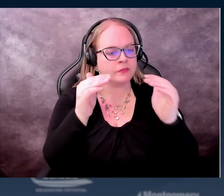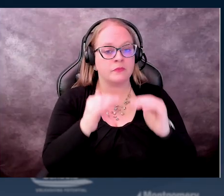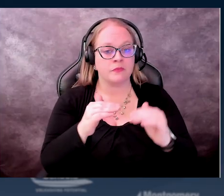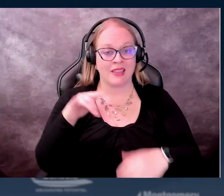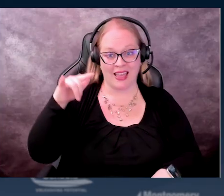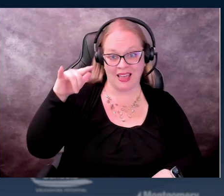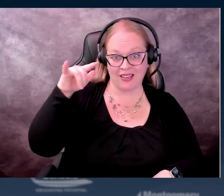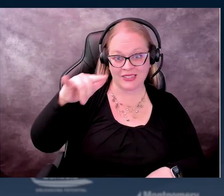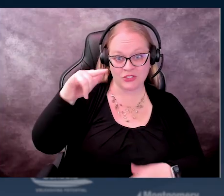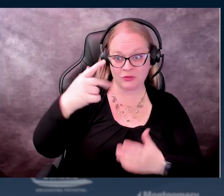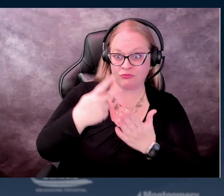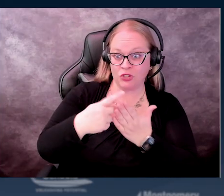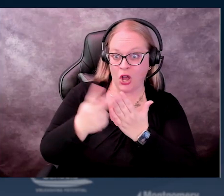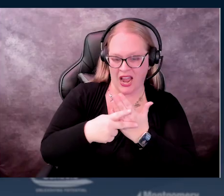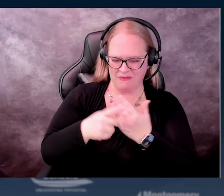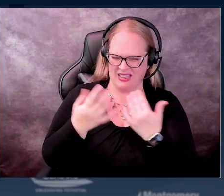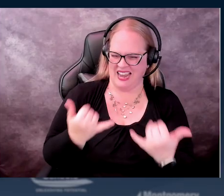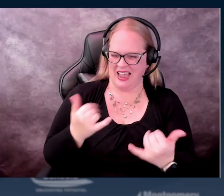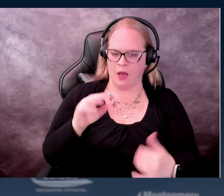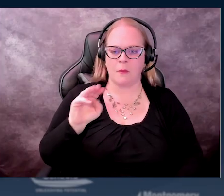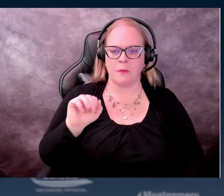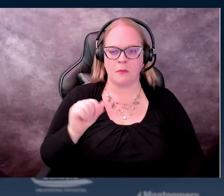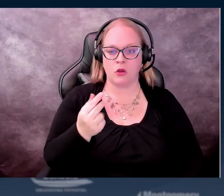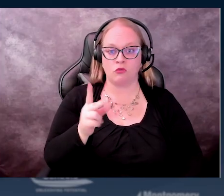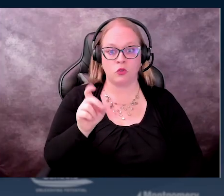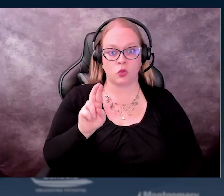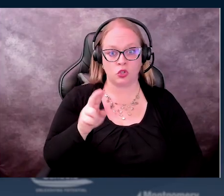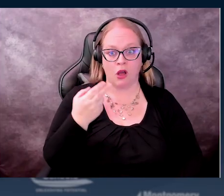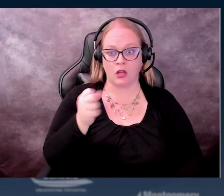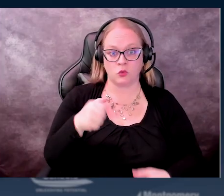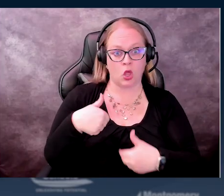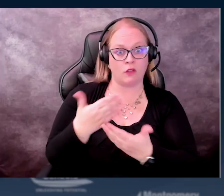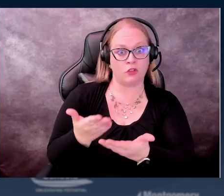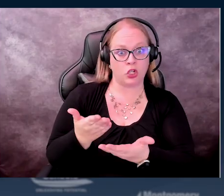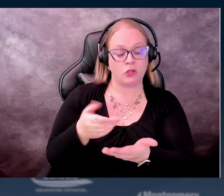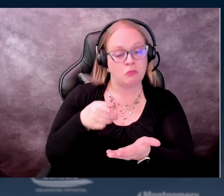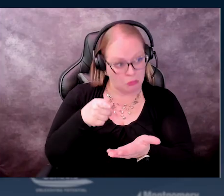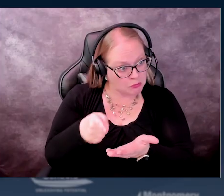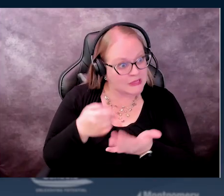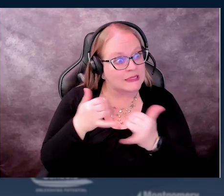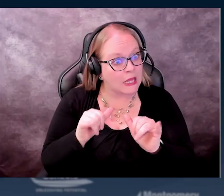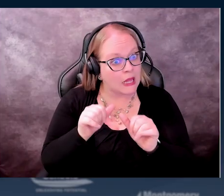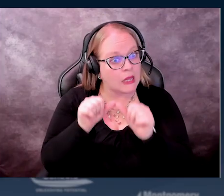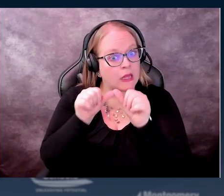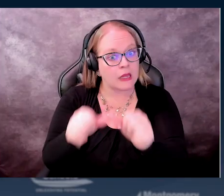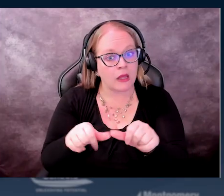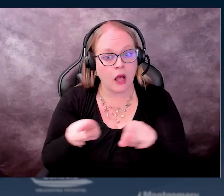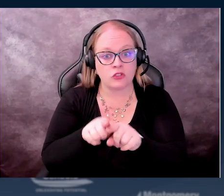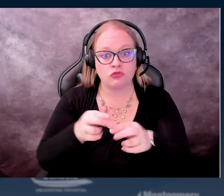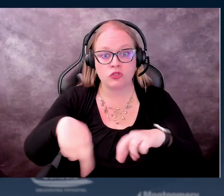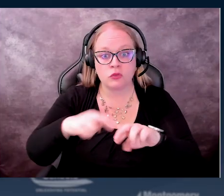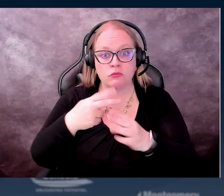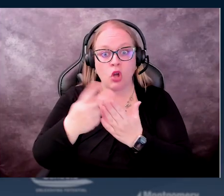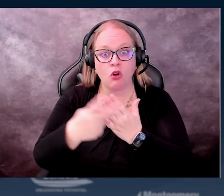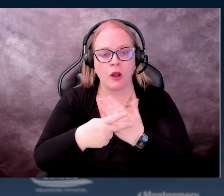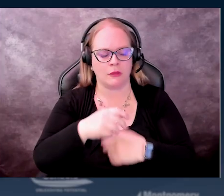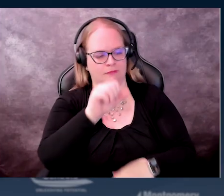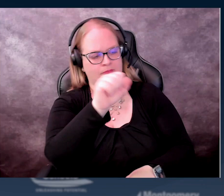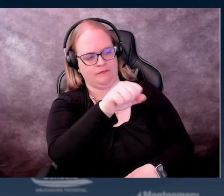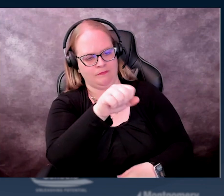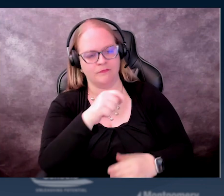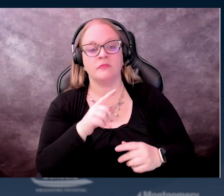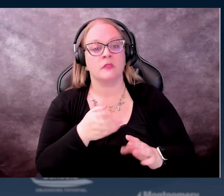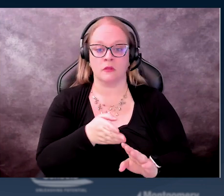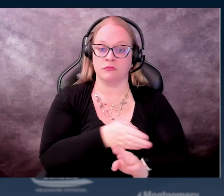aviation program may continue as an interest-based regional program. Will countywide programs remain?